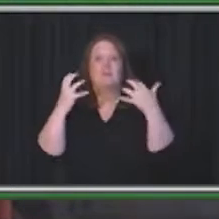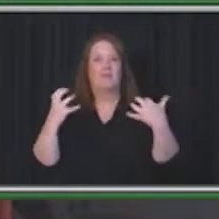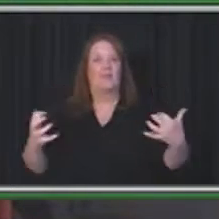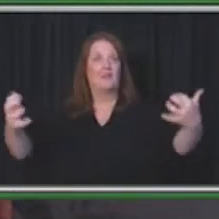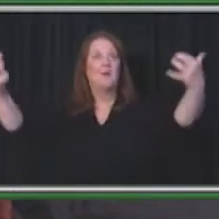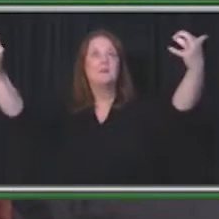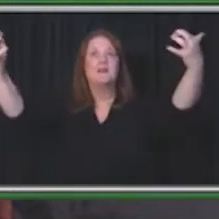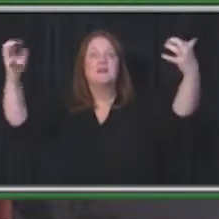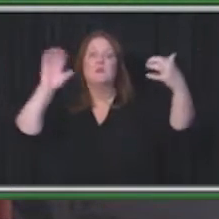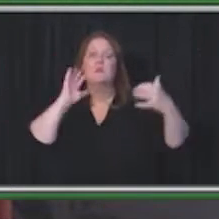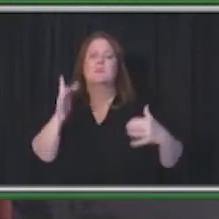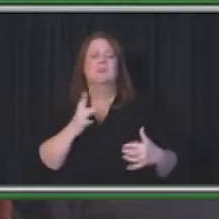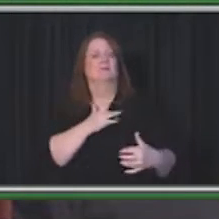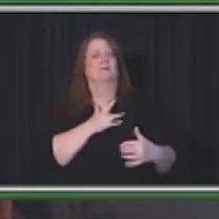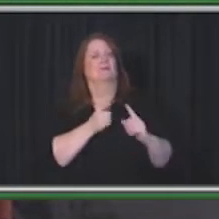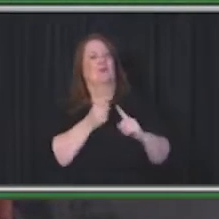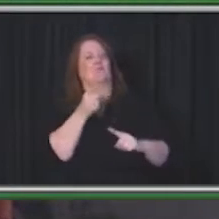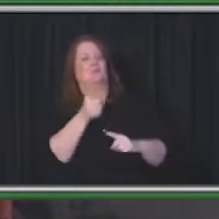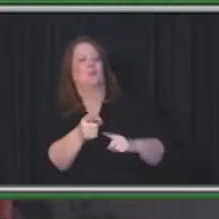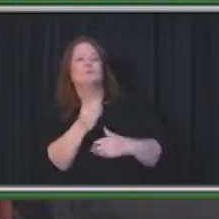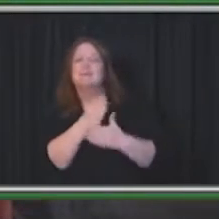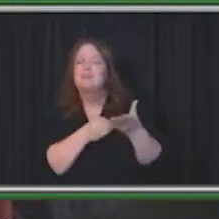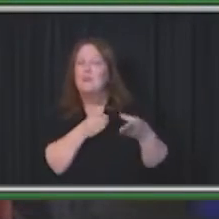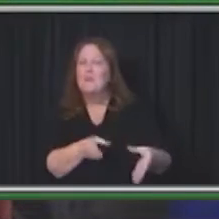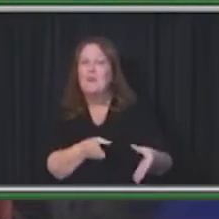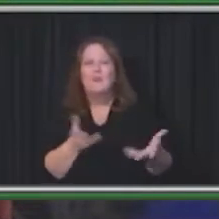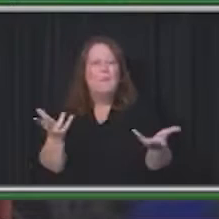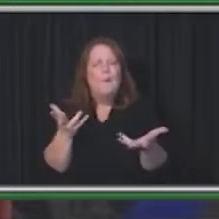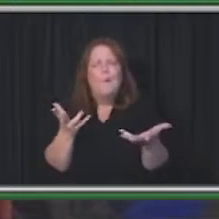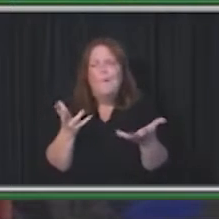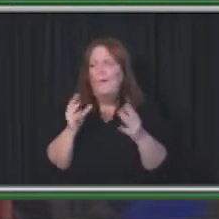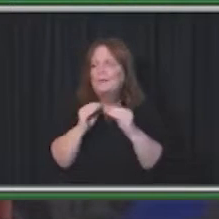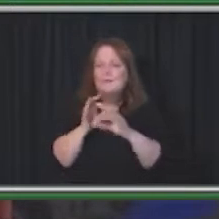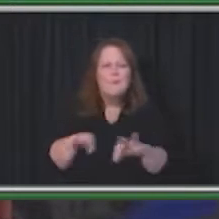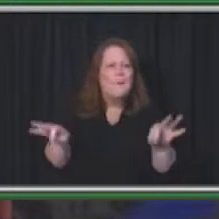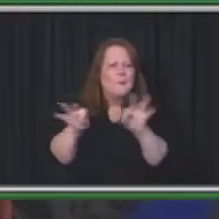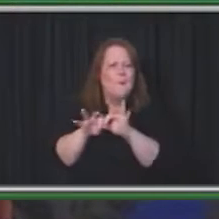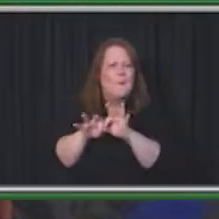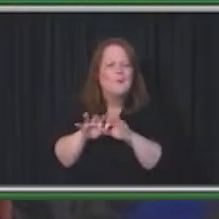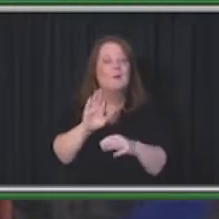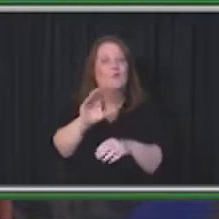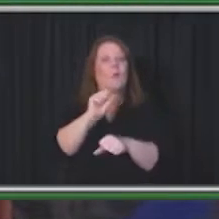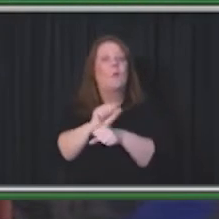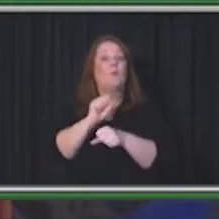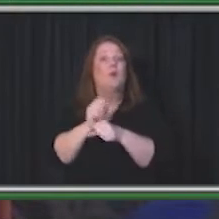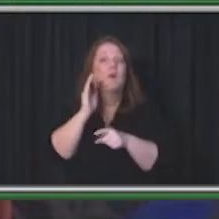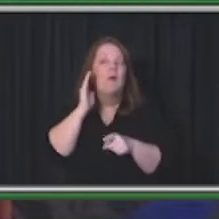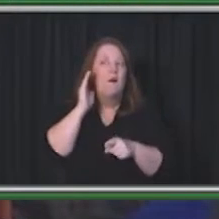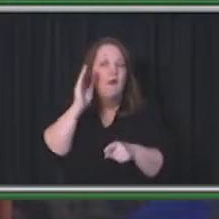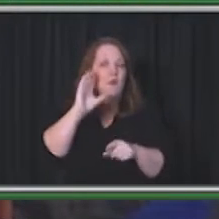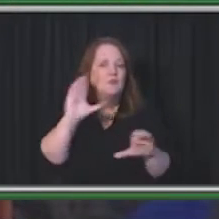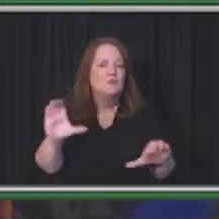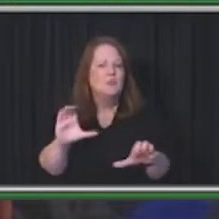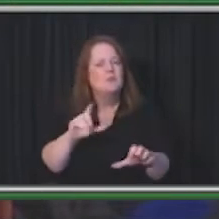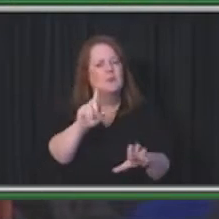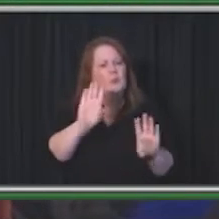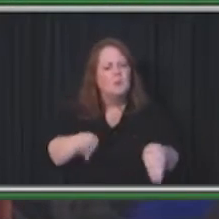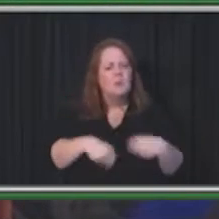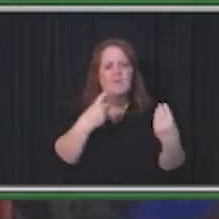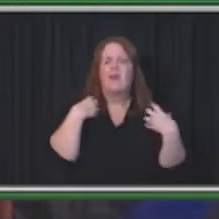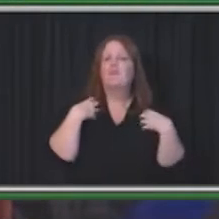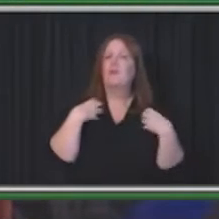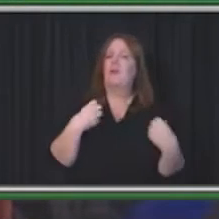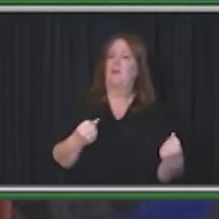in some way. What could be more important than the work that you're about to do? You will provide for the health